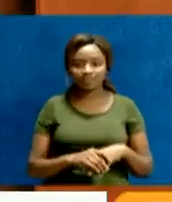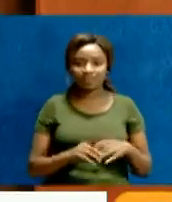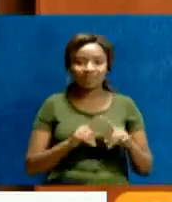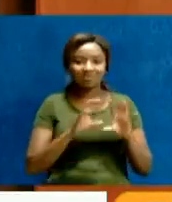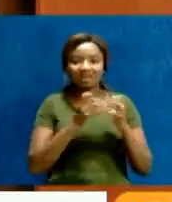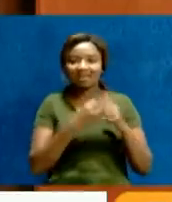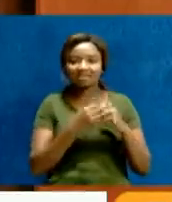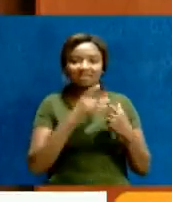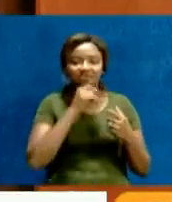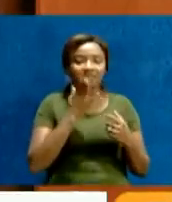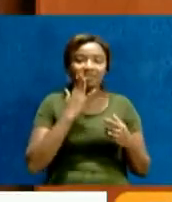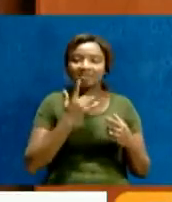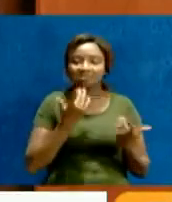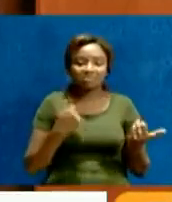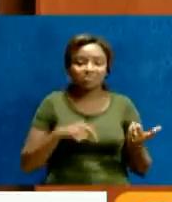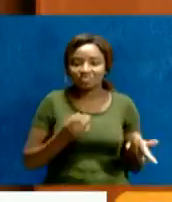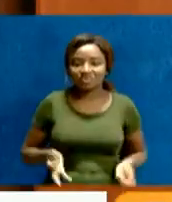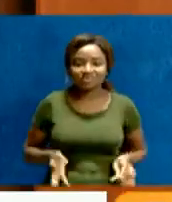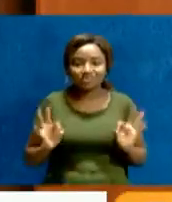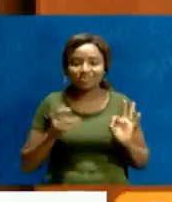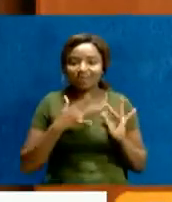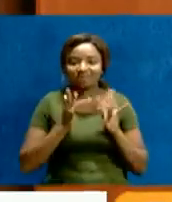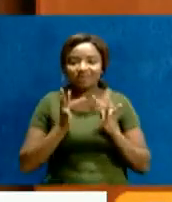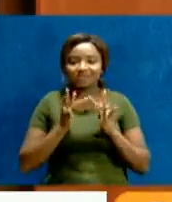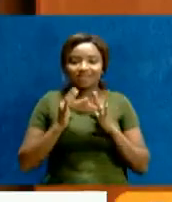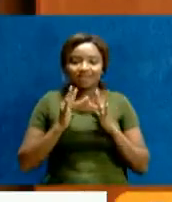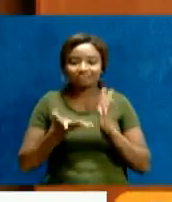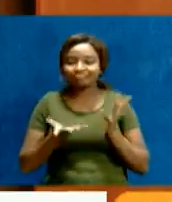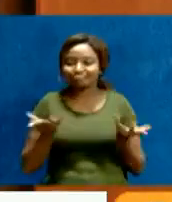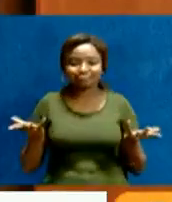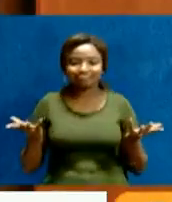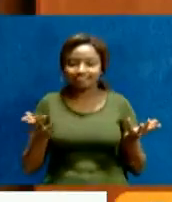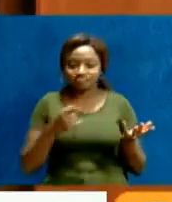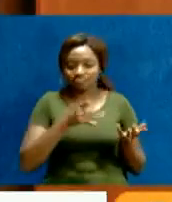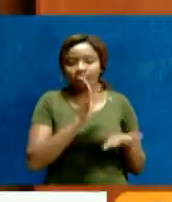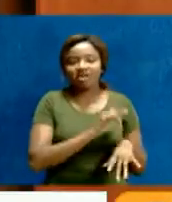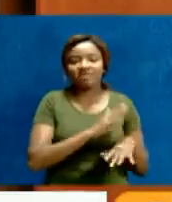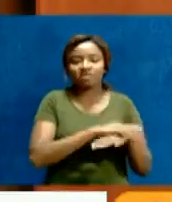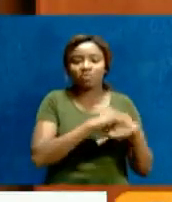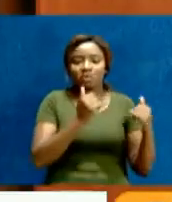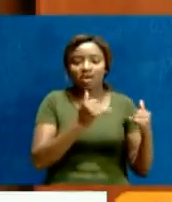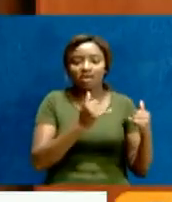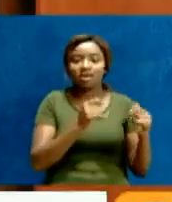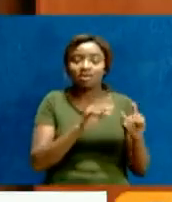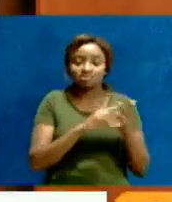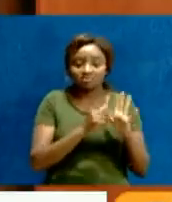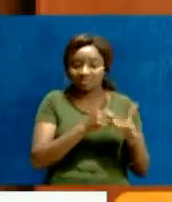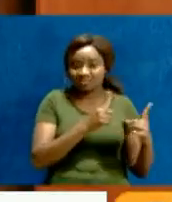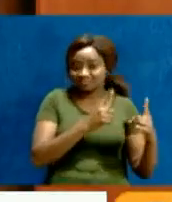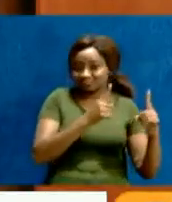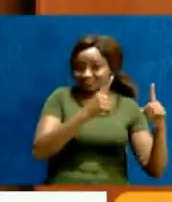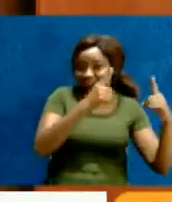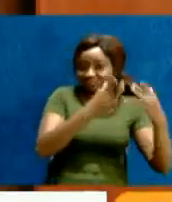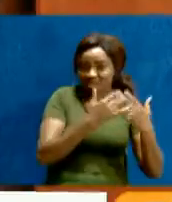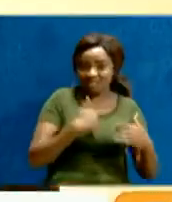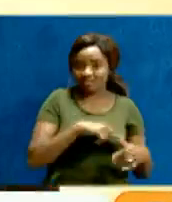said that they didn't have money for data bundles. So that in a way affected the online classes. So we can say that online classes did not succeed for